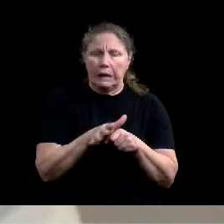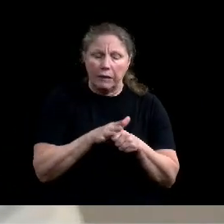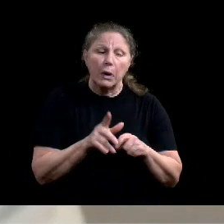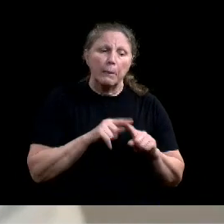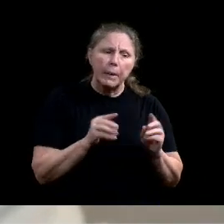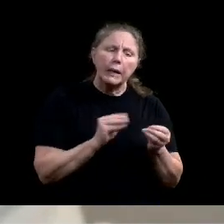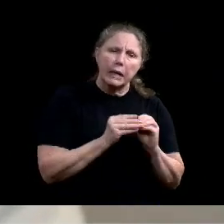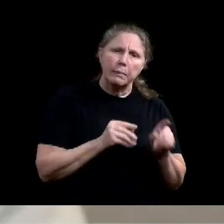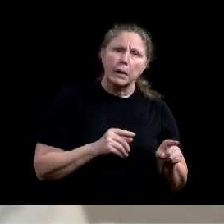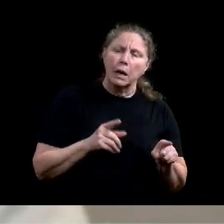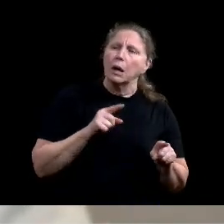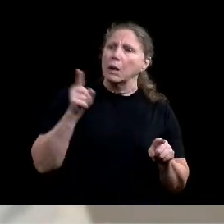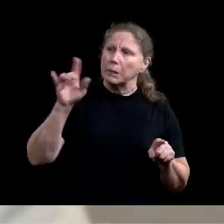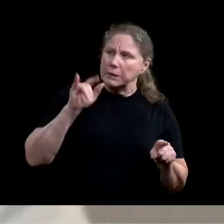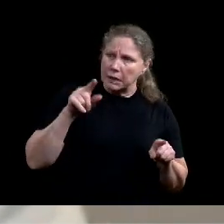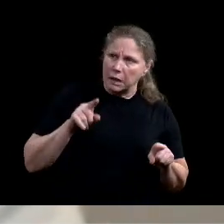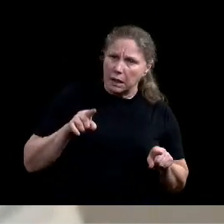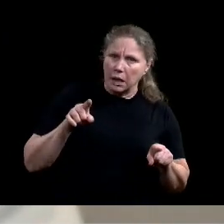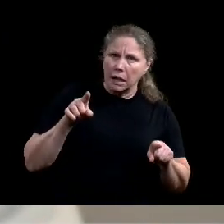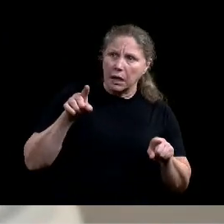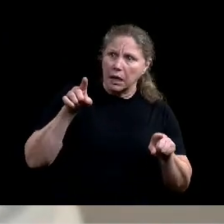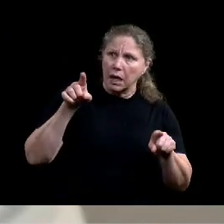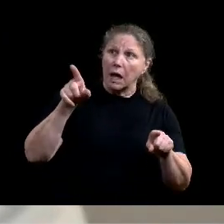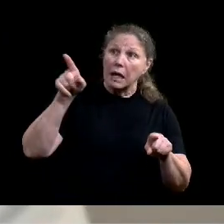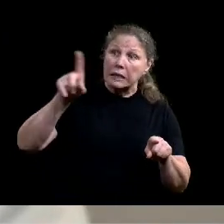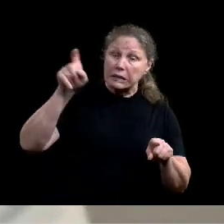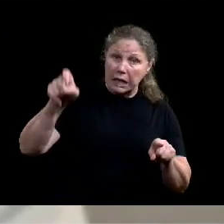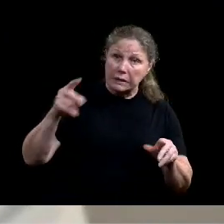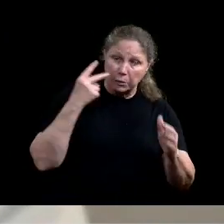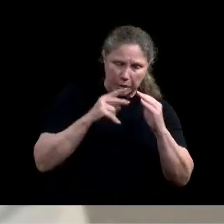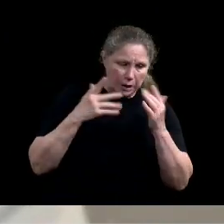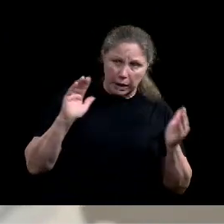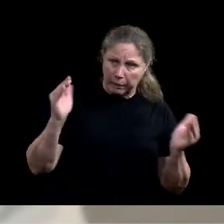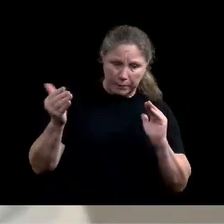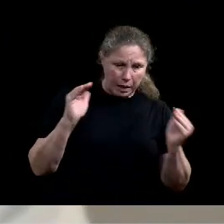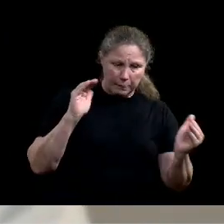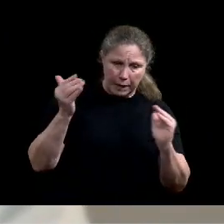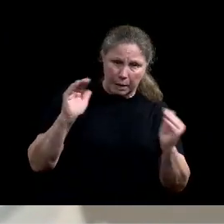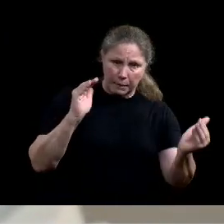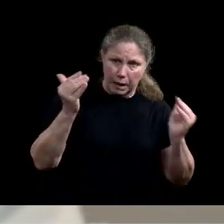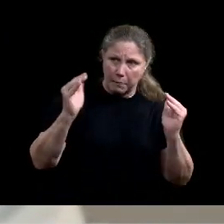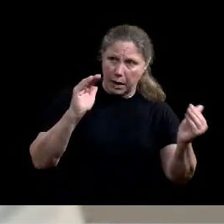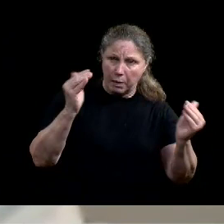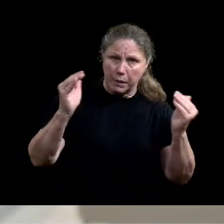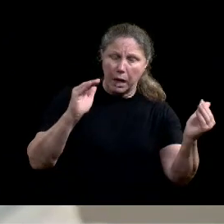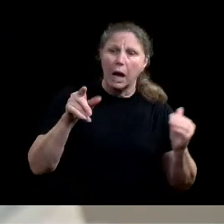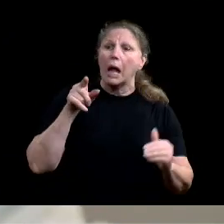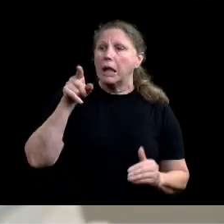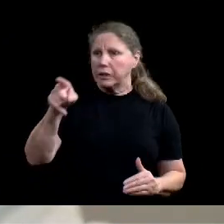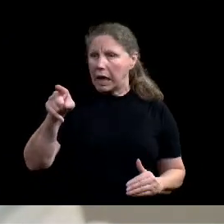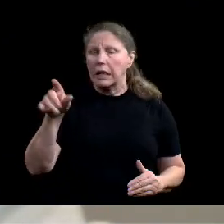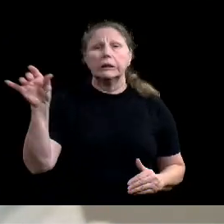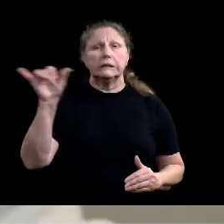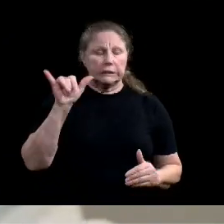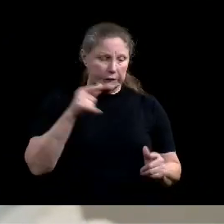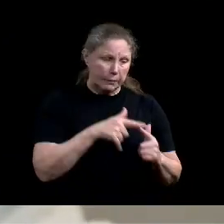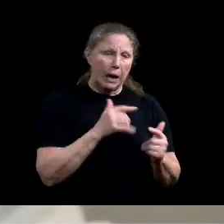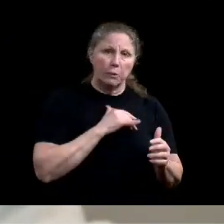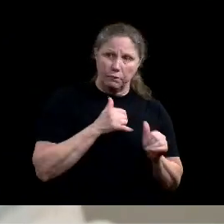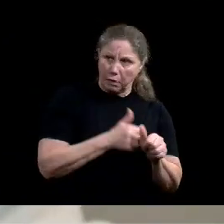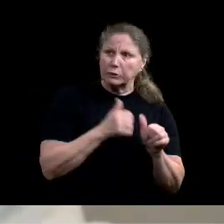numbers in Texas. And those have been on the same curve. So we think that we have reached